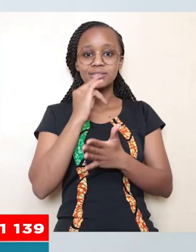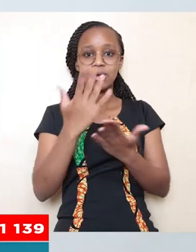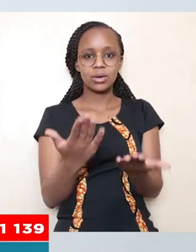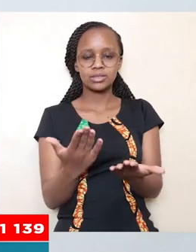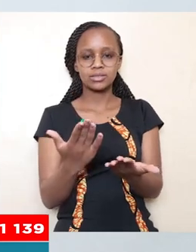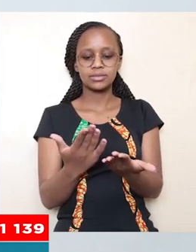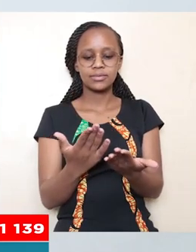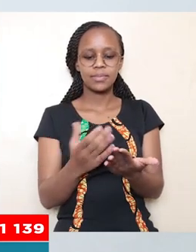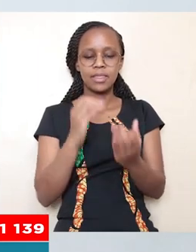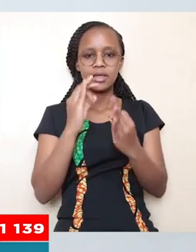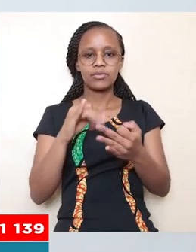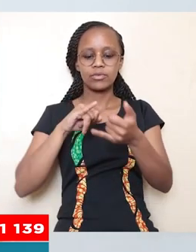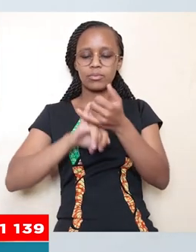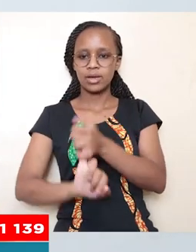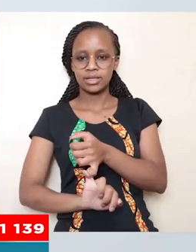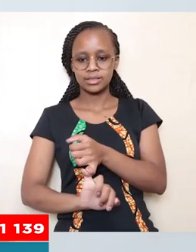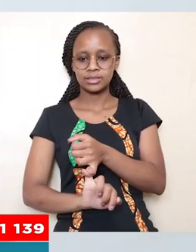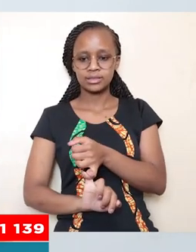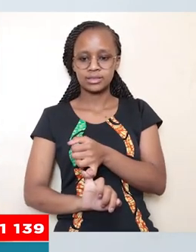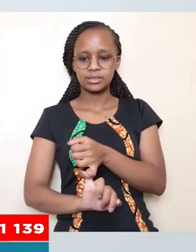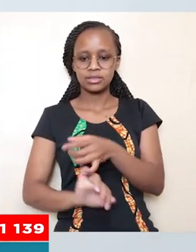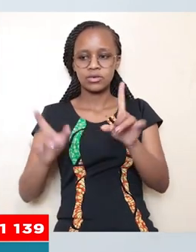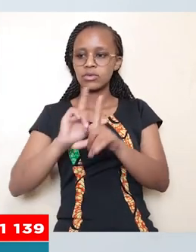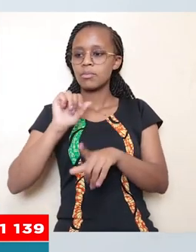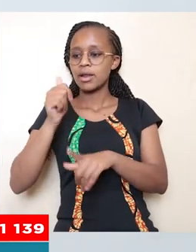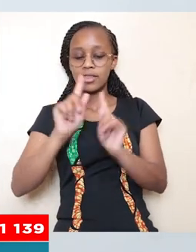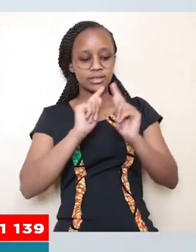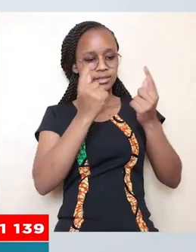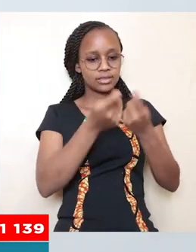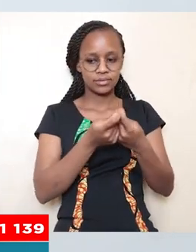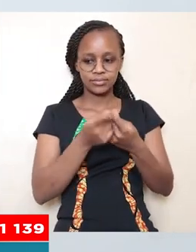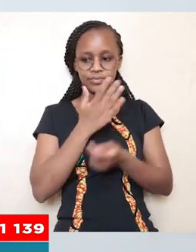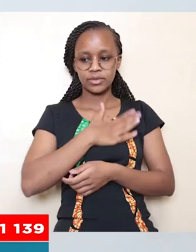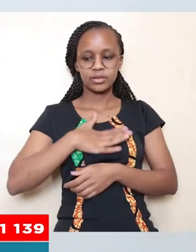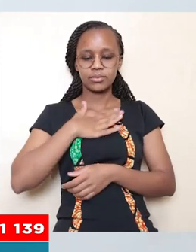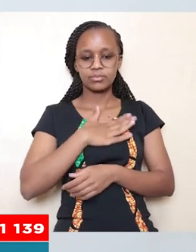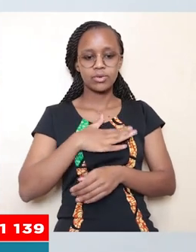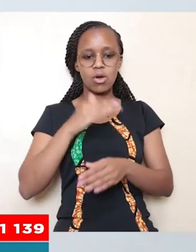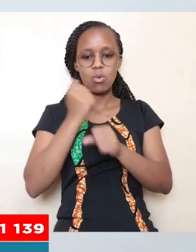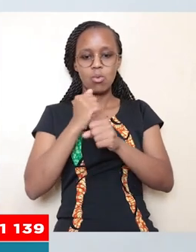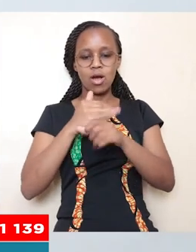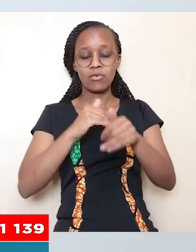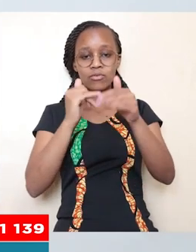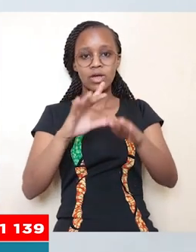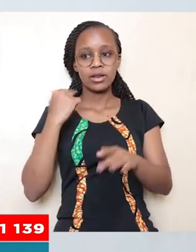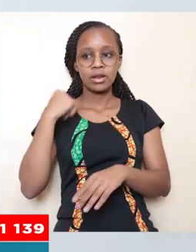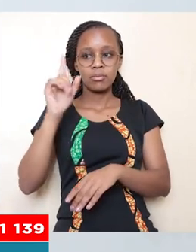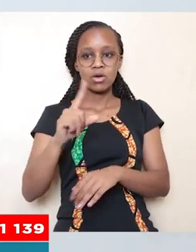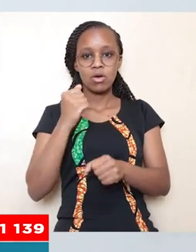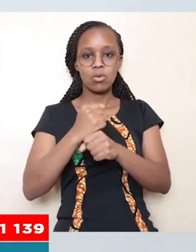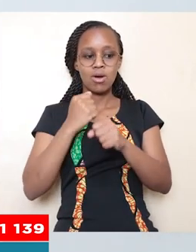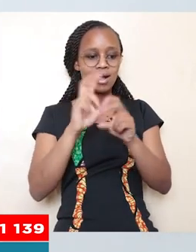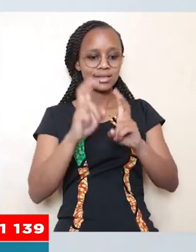you, if you are marrying from another tribe, please do the following. Number one, do